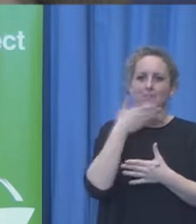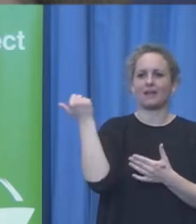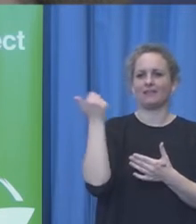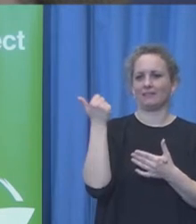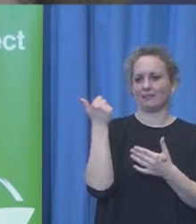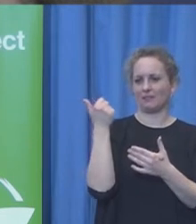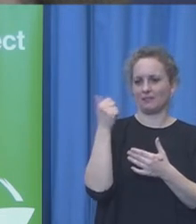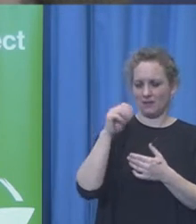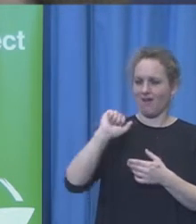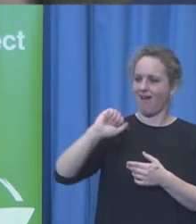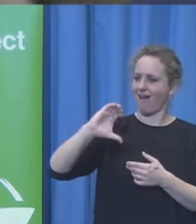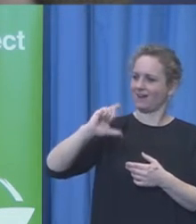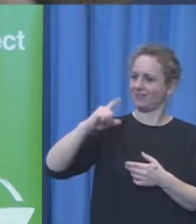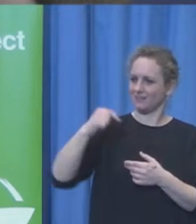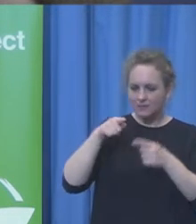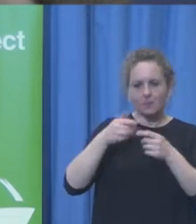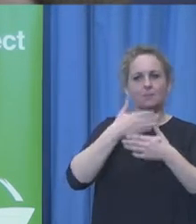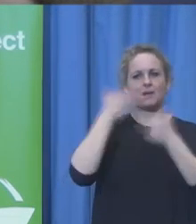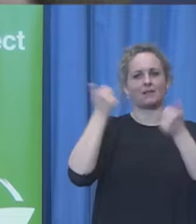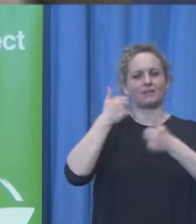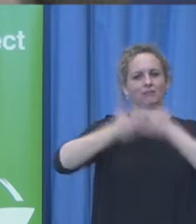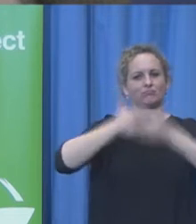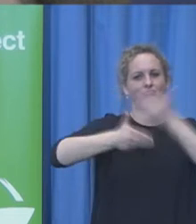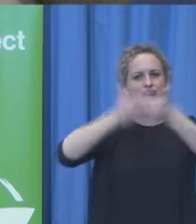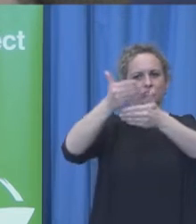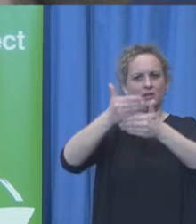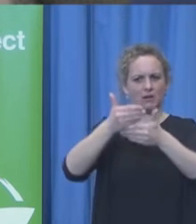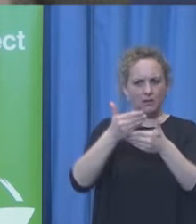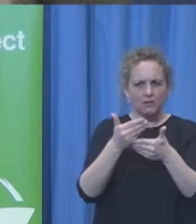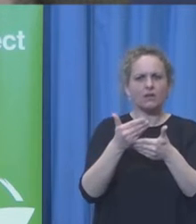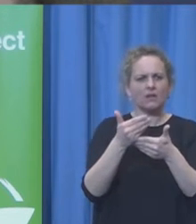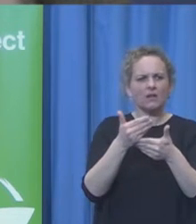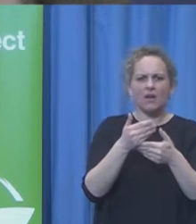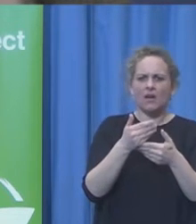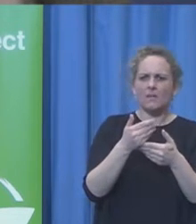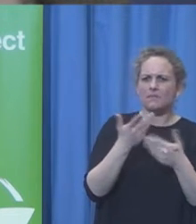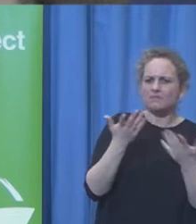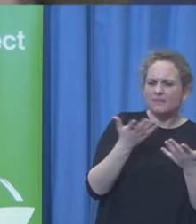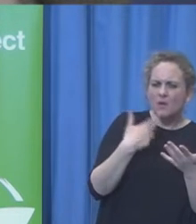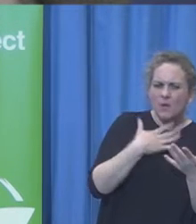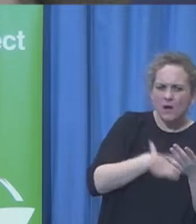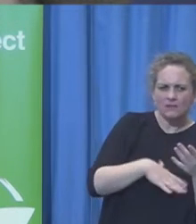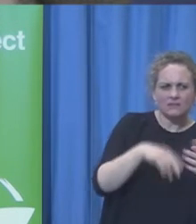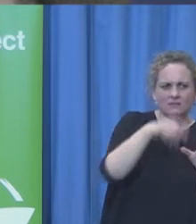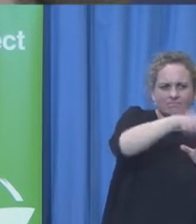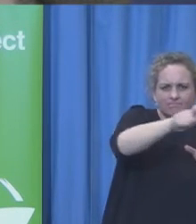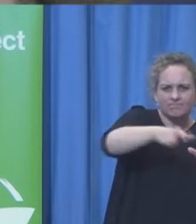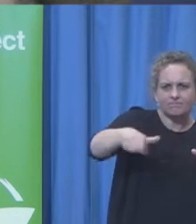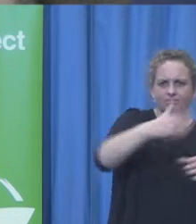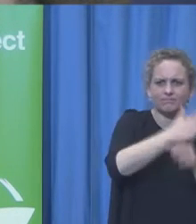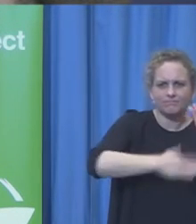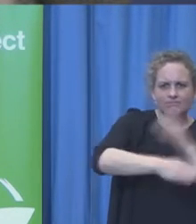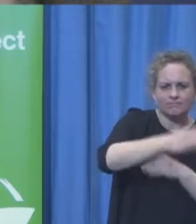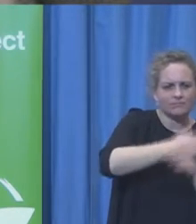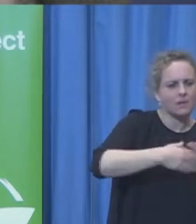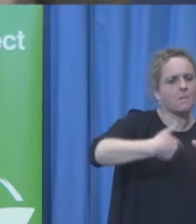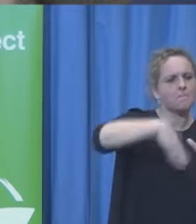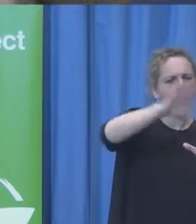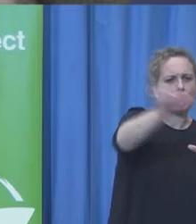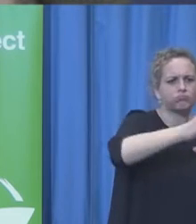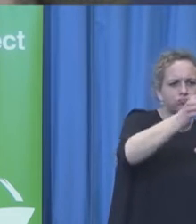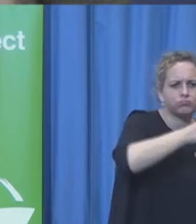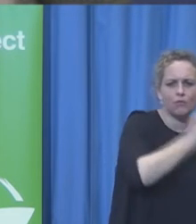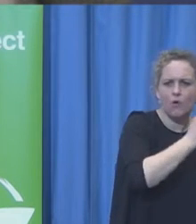to facilitate employment on the open labour market. So I'm sure that Emma has a few good ideas on how we can